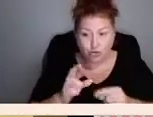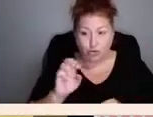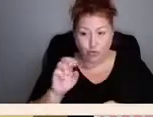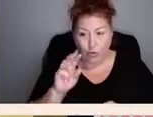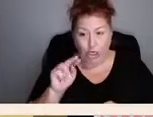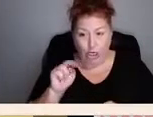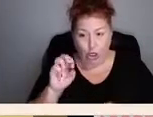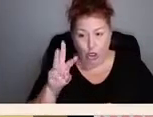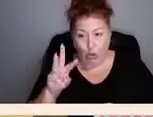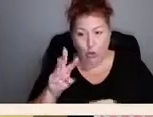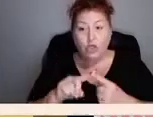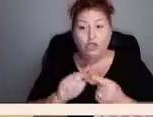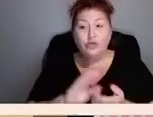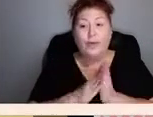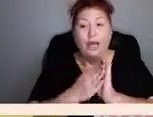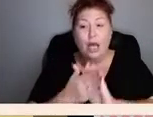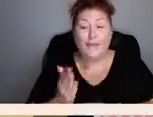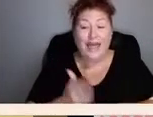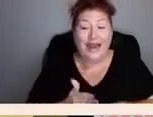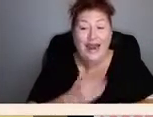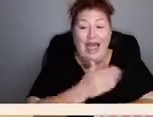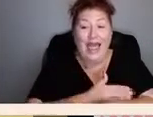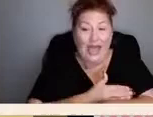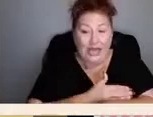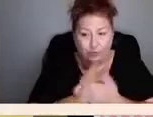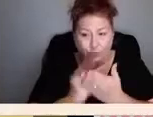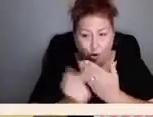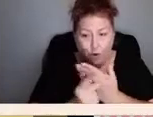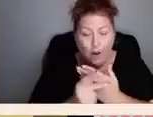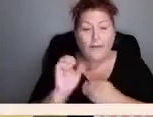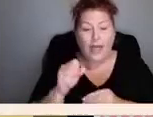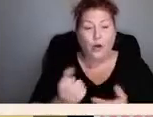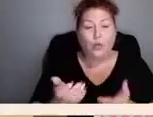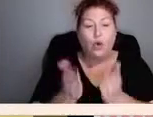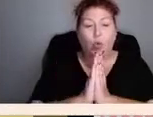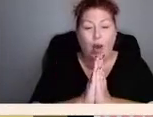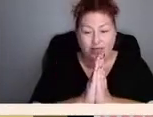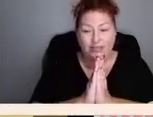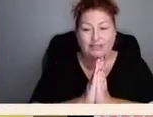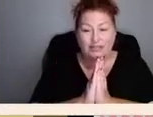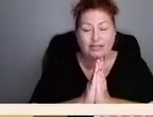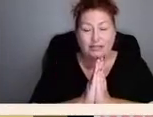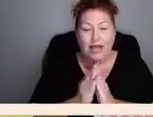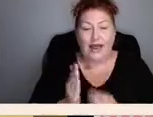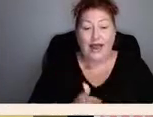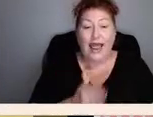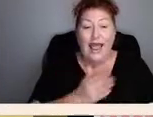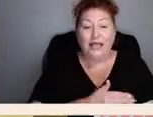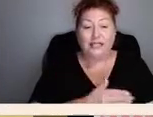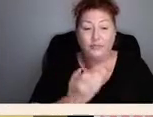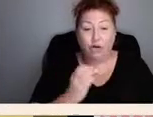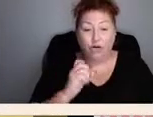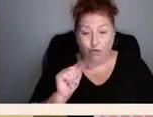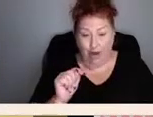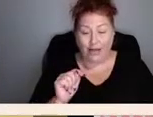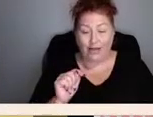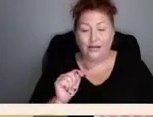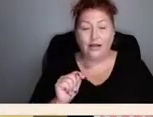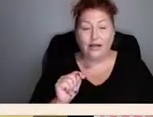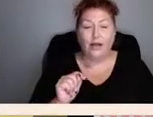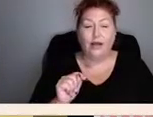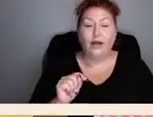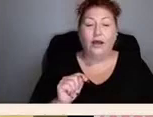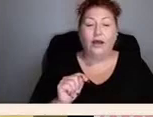to become an enhanced program, they can request an enhancement grant, which